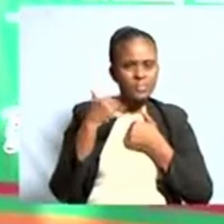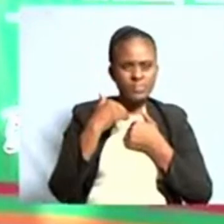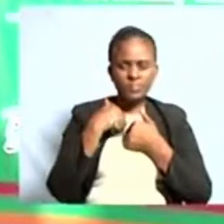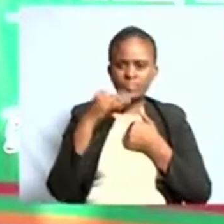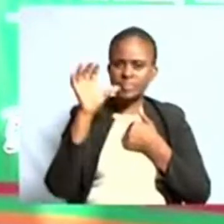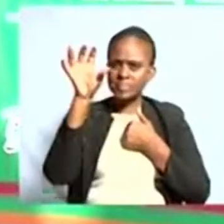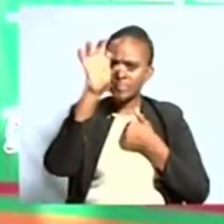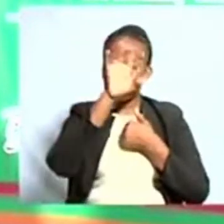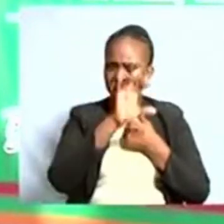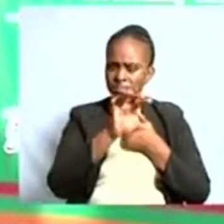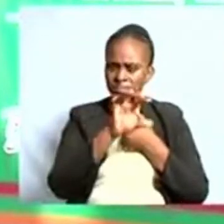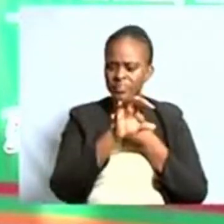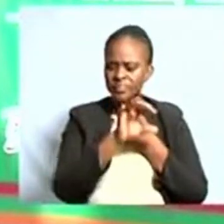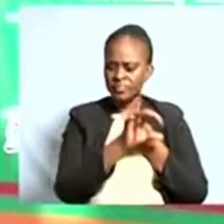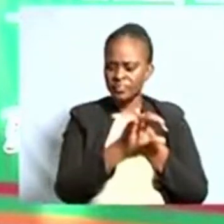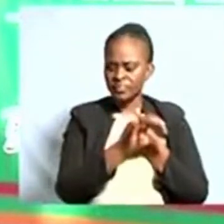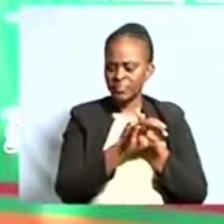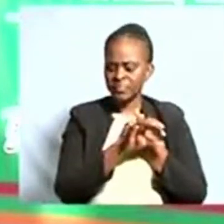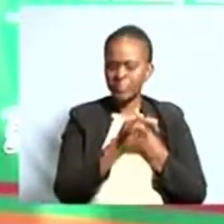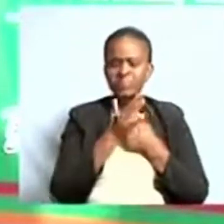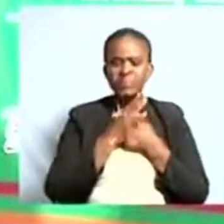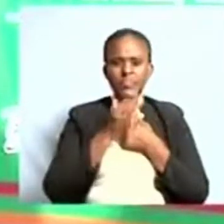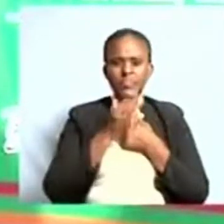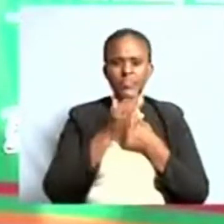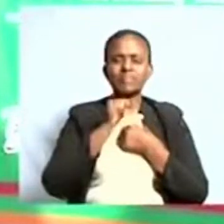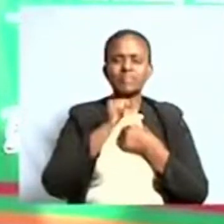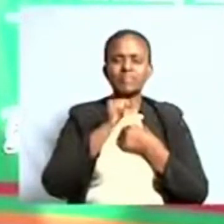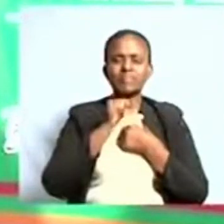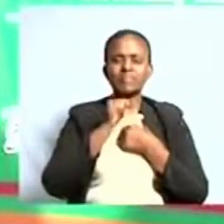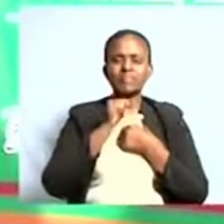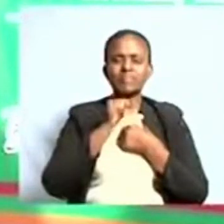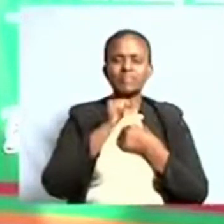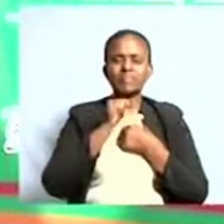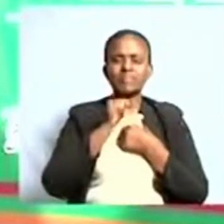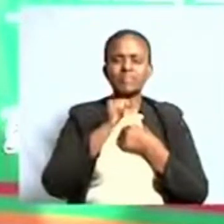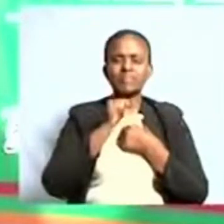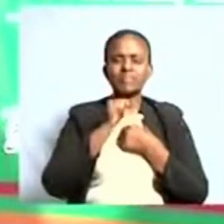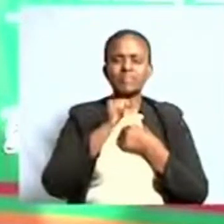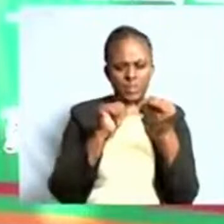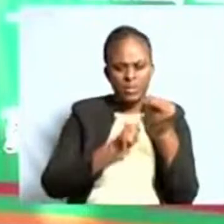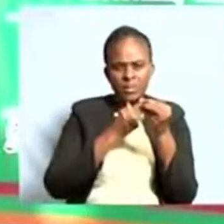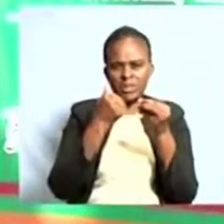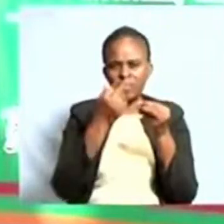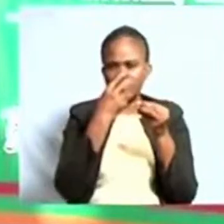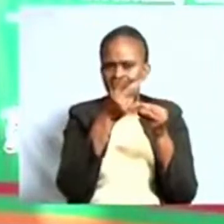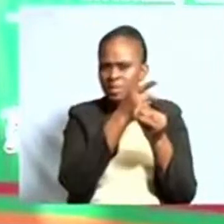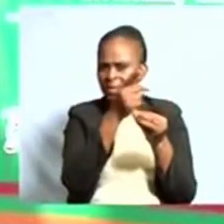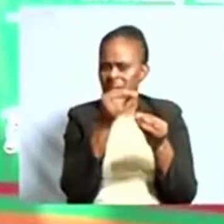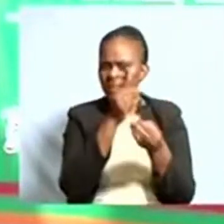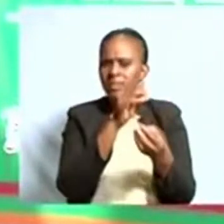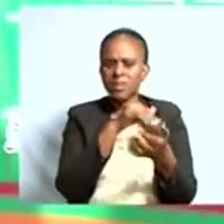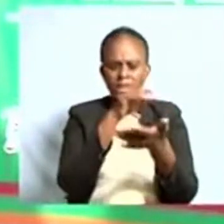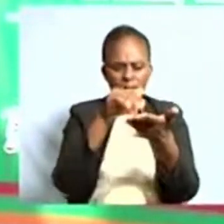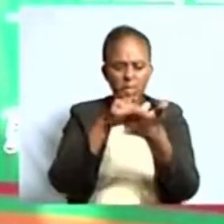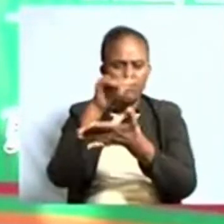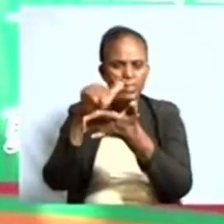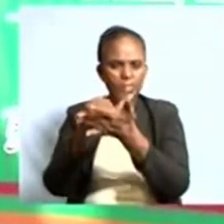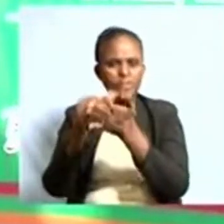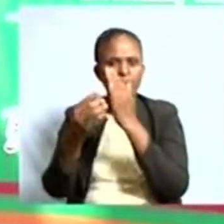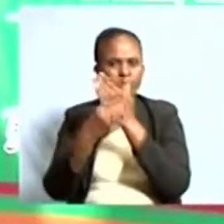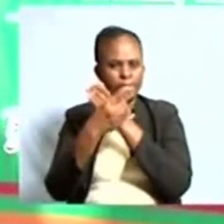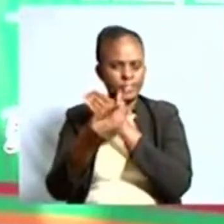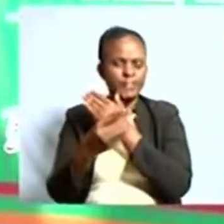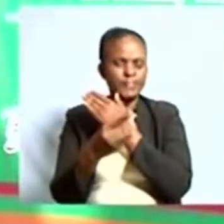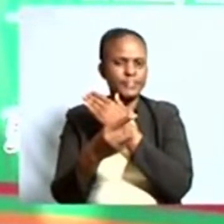but I would say they are not all that active. And we are actually looking at the issue of decentralizing the unit.